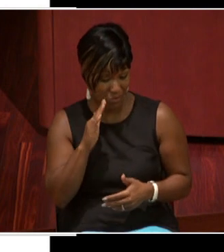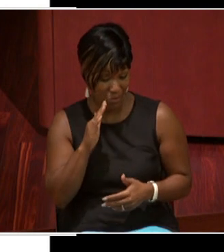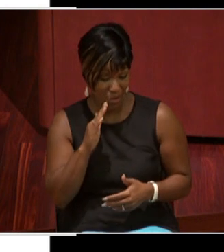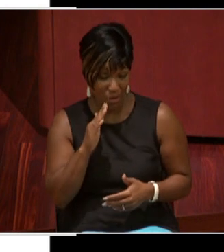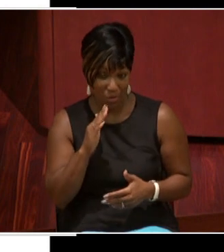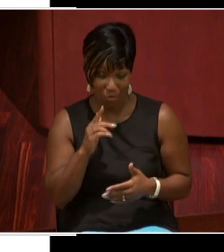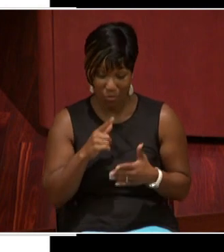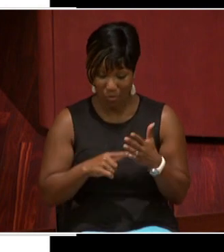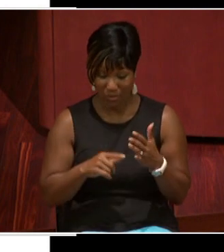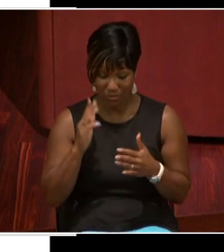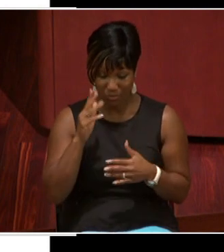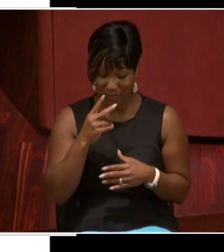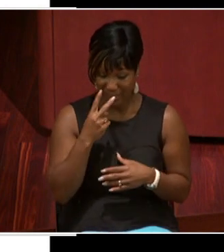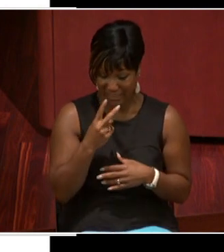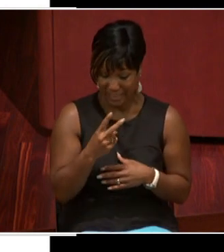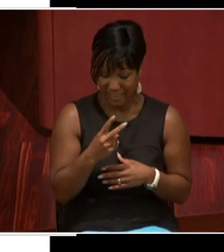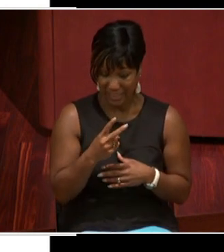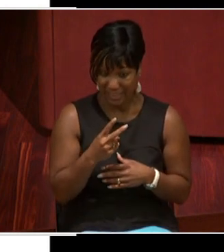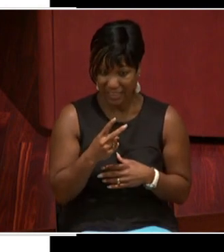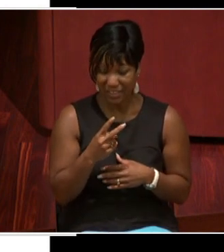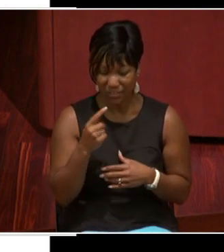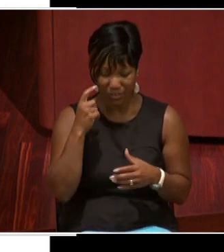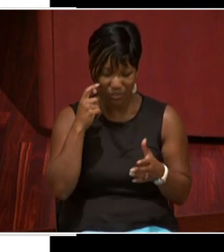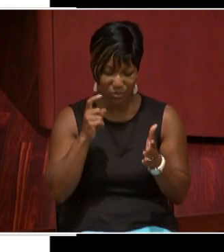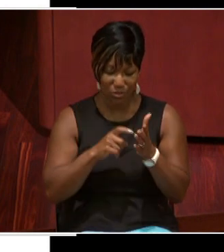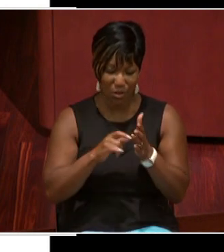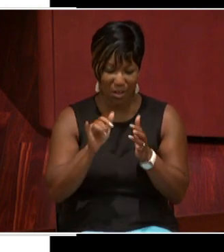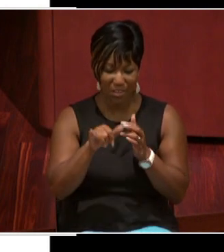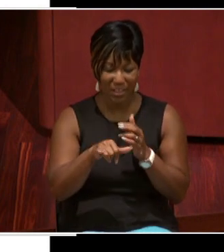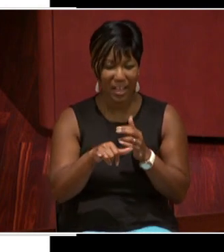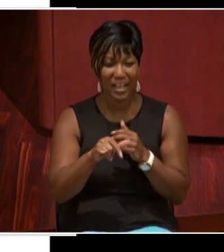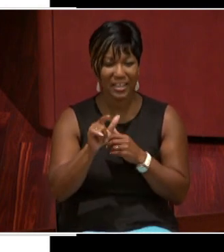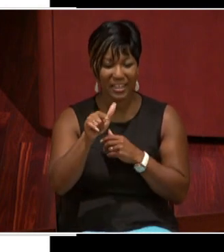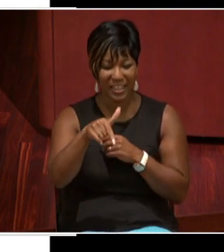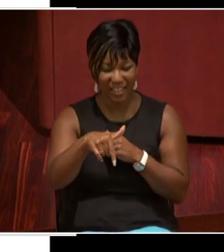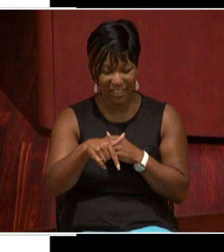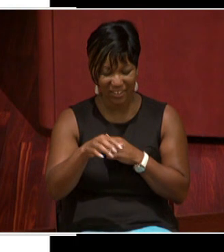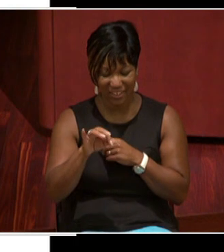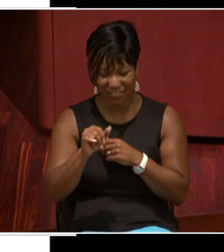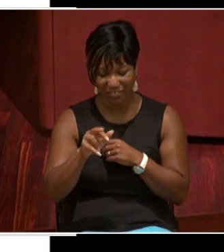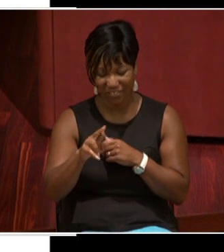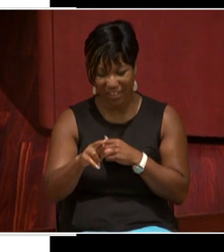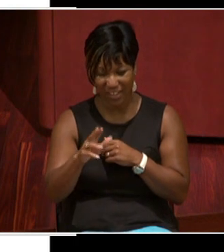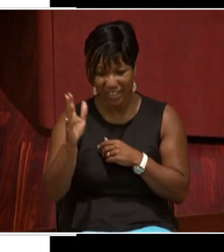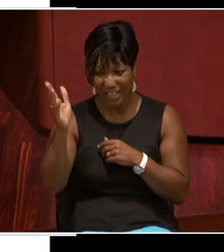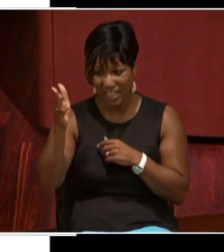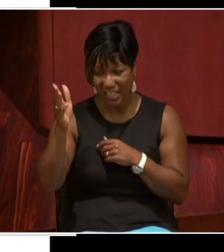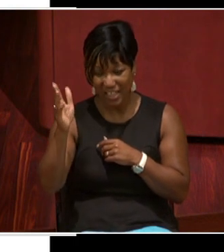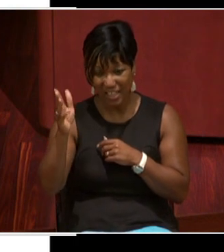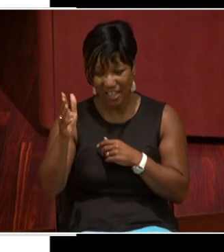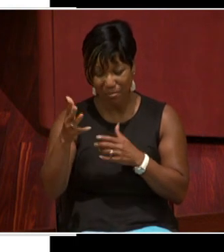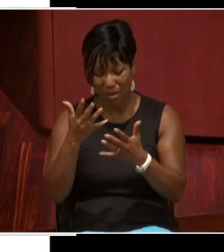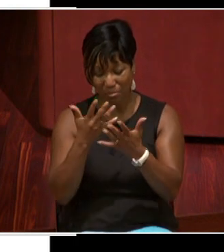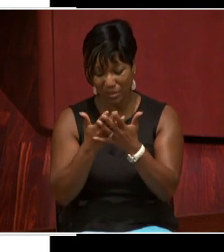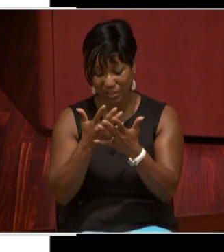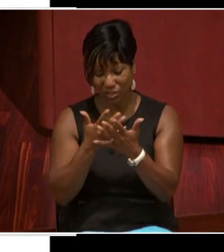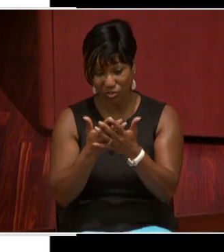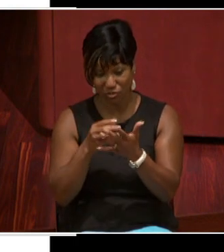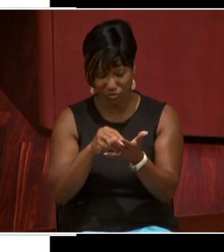come across. You'll find that a little bit later on throughout the fair, especially there's a lecture about penitentiary records.